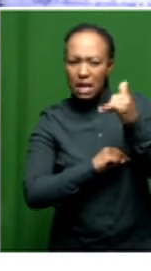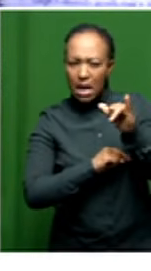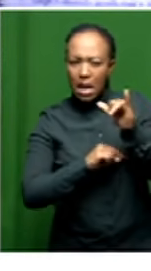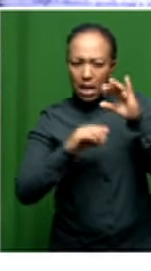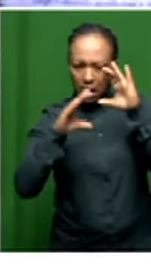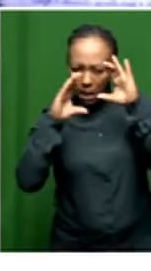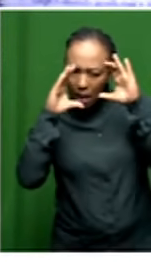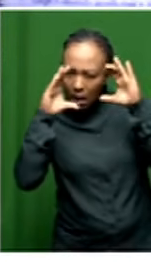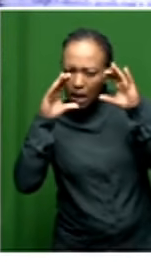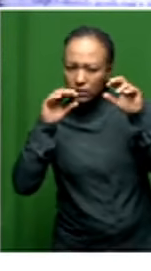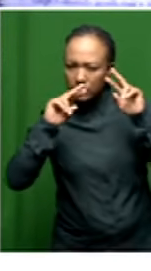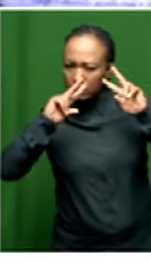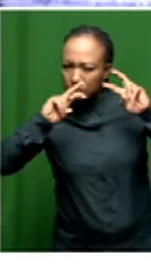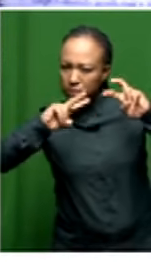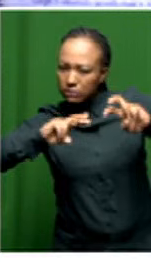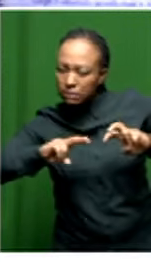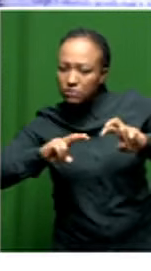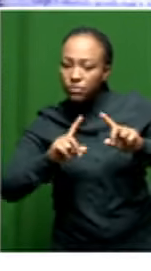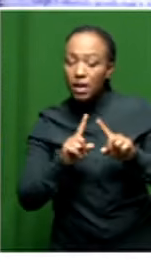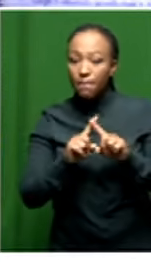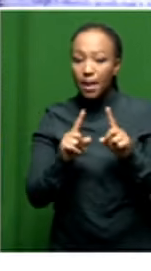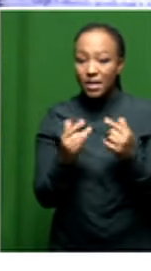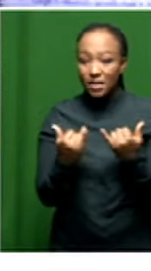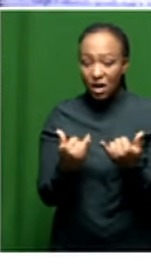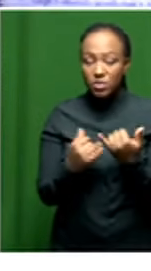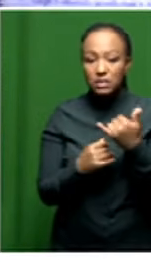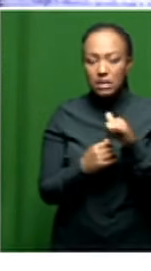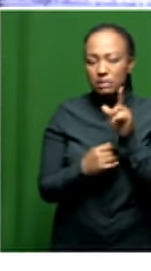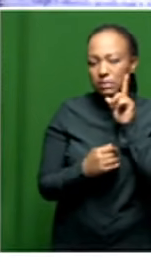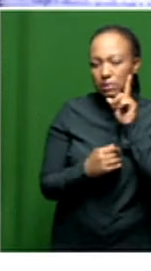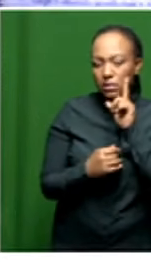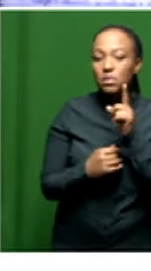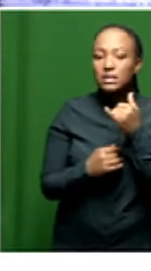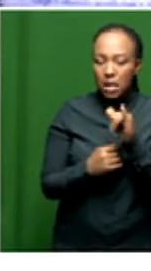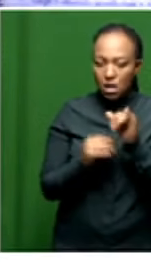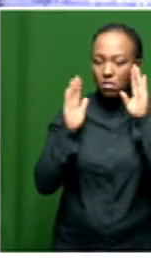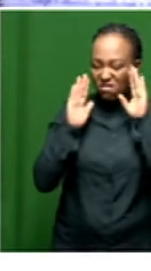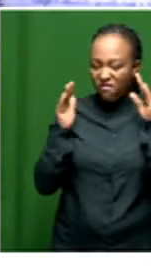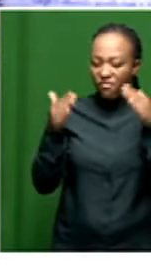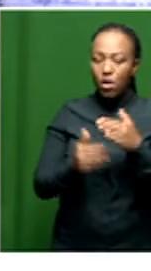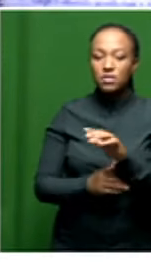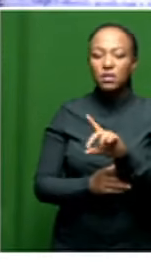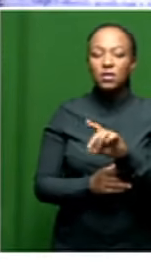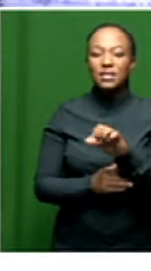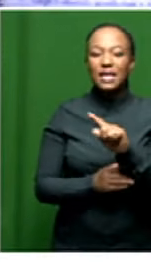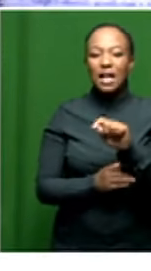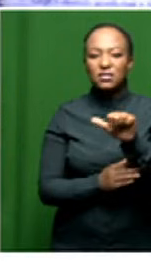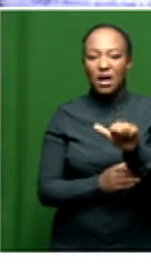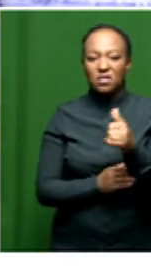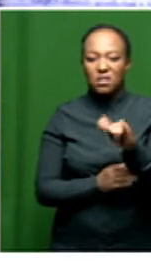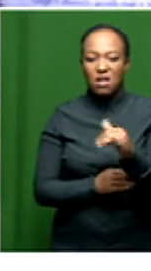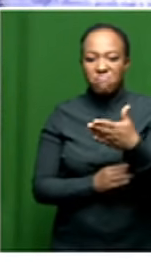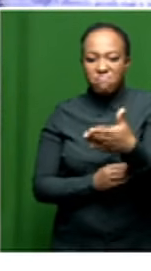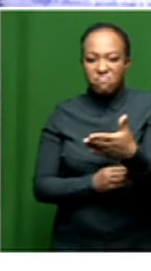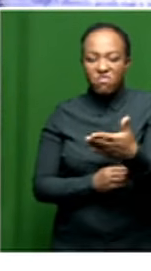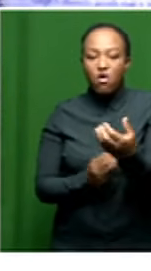closely. But at the moment, we are still looking at Delta as the main variant that are spread across